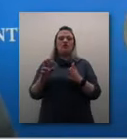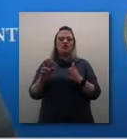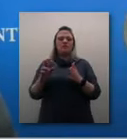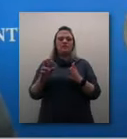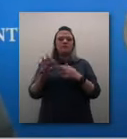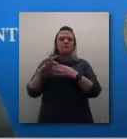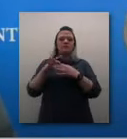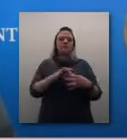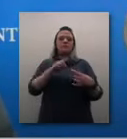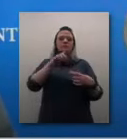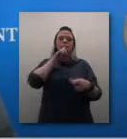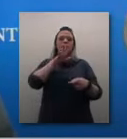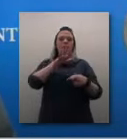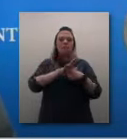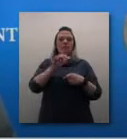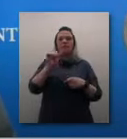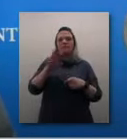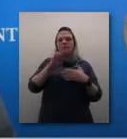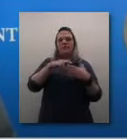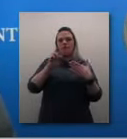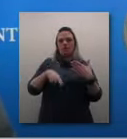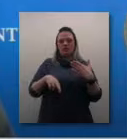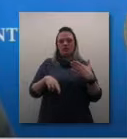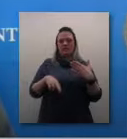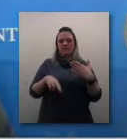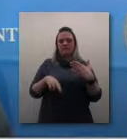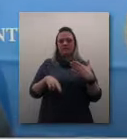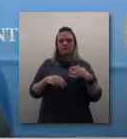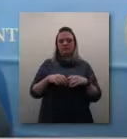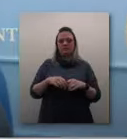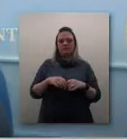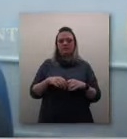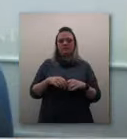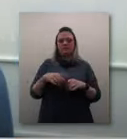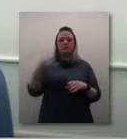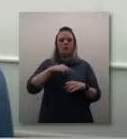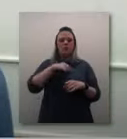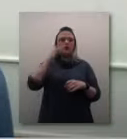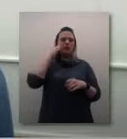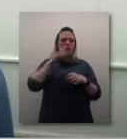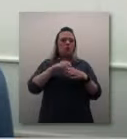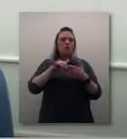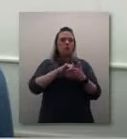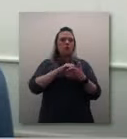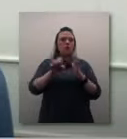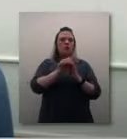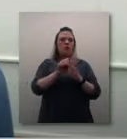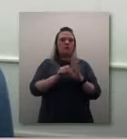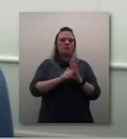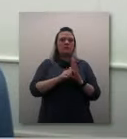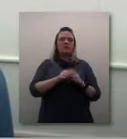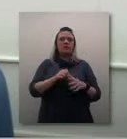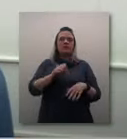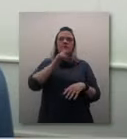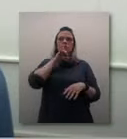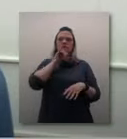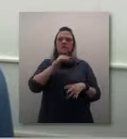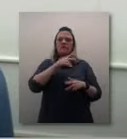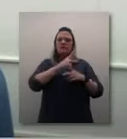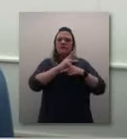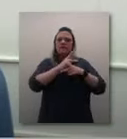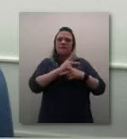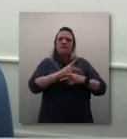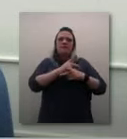the confirmed laboratory results, we know that we have in New York State a really tight surveillance system. So